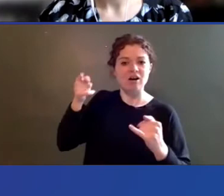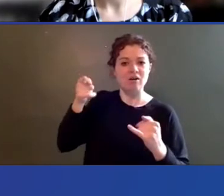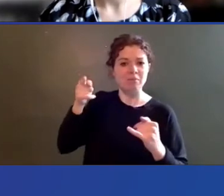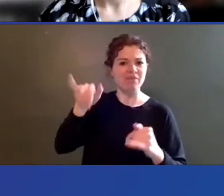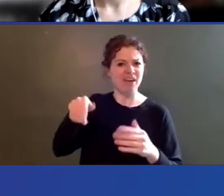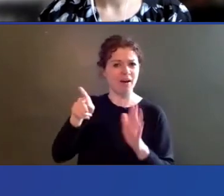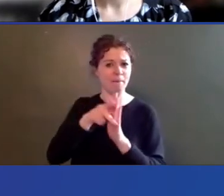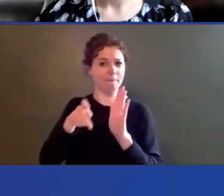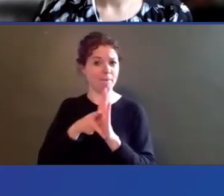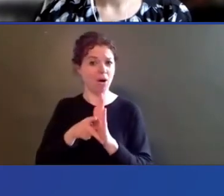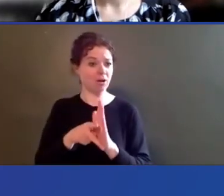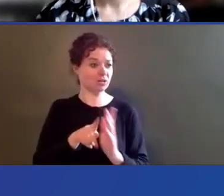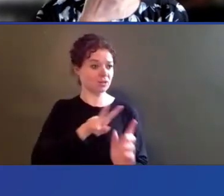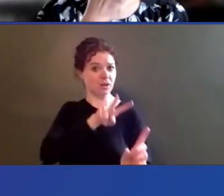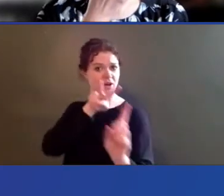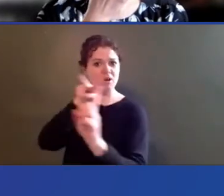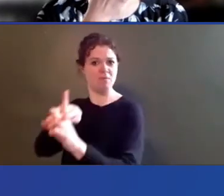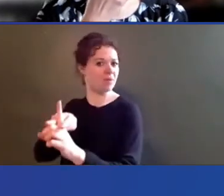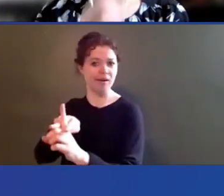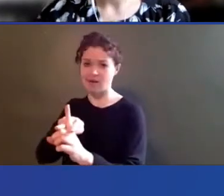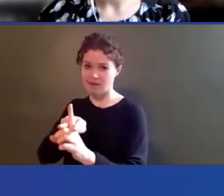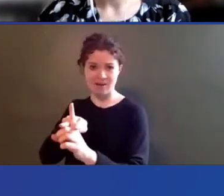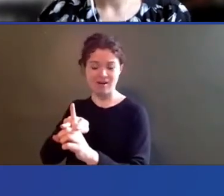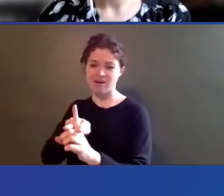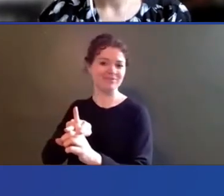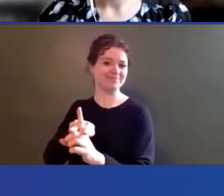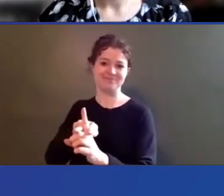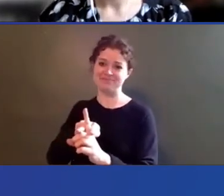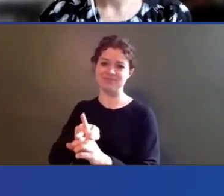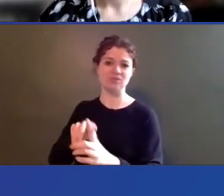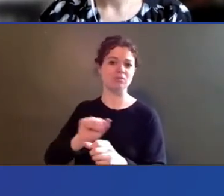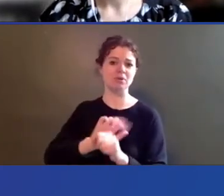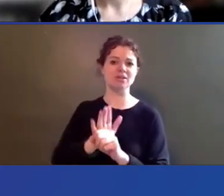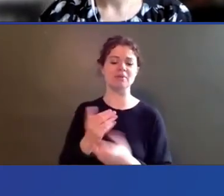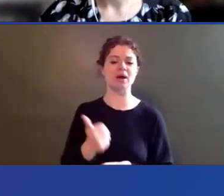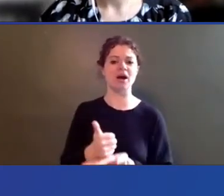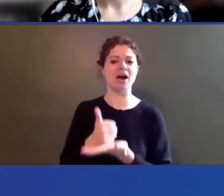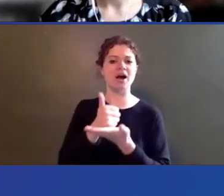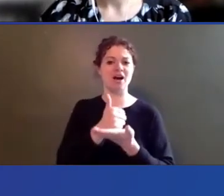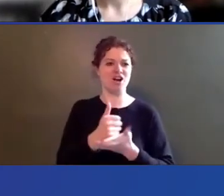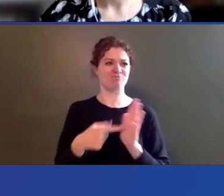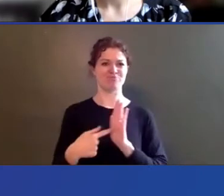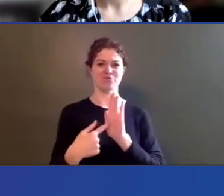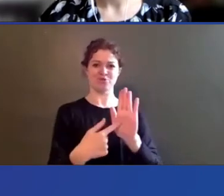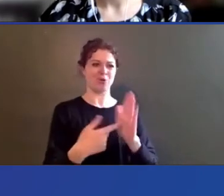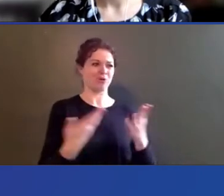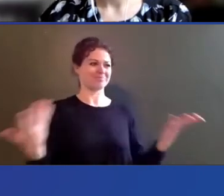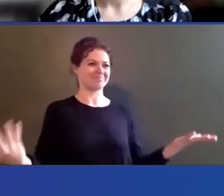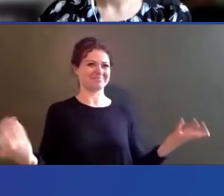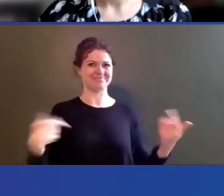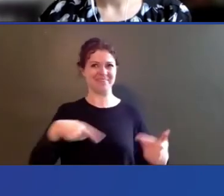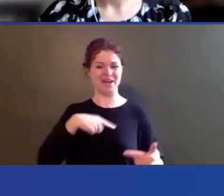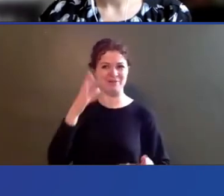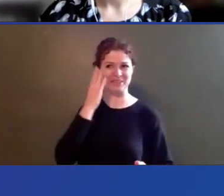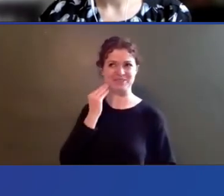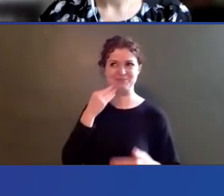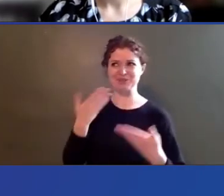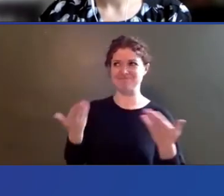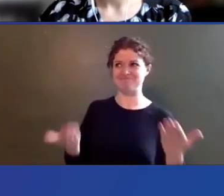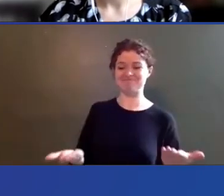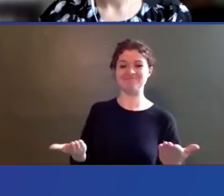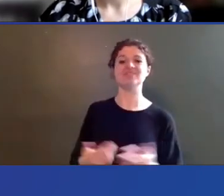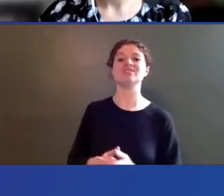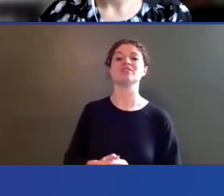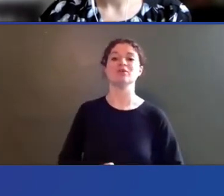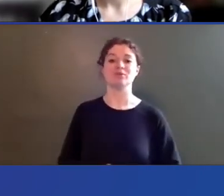mind. And the pandemic made that undeniably clear. So in two ways, it made the logistics of actual advocacy challenging,